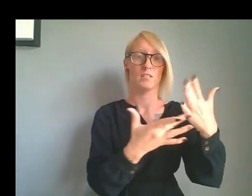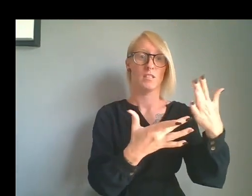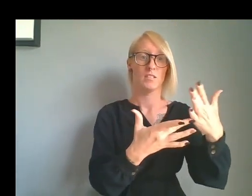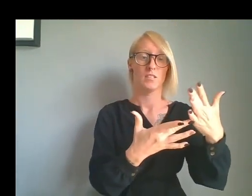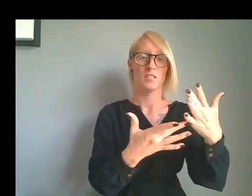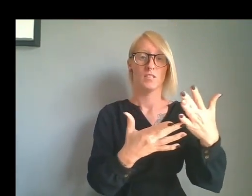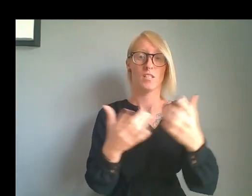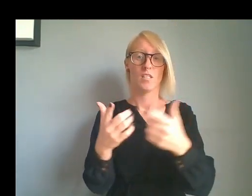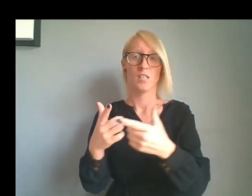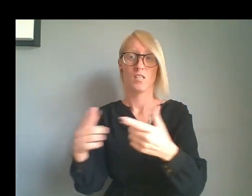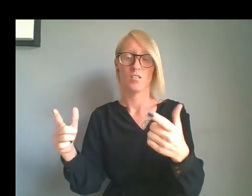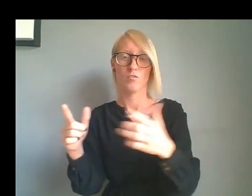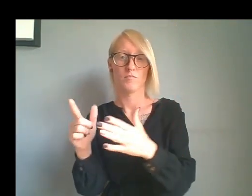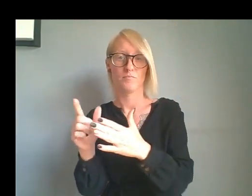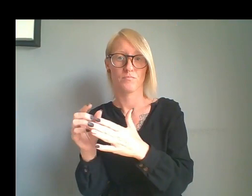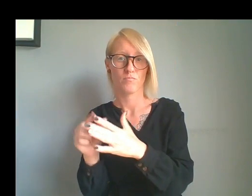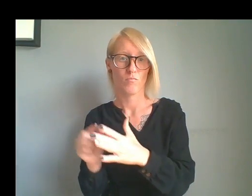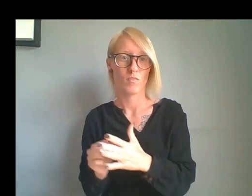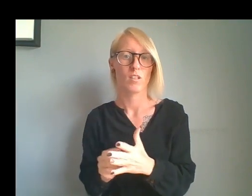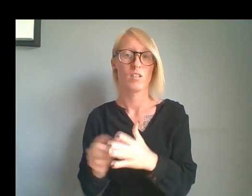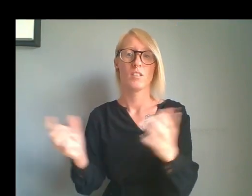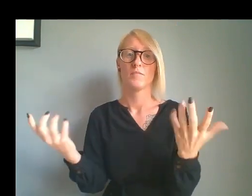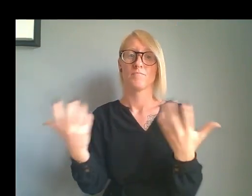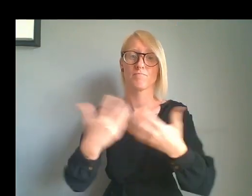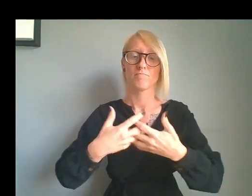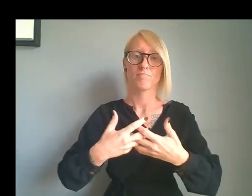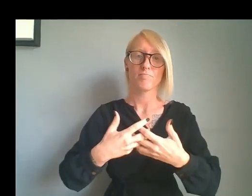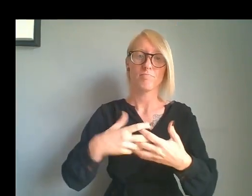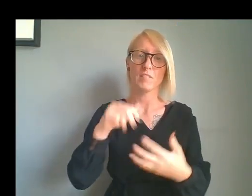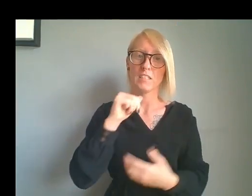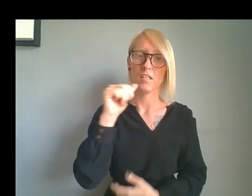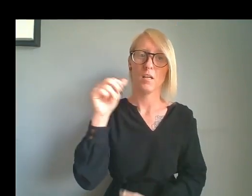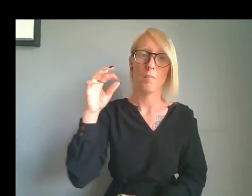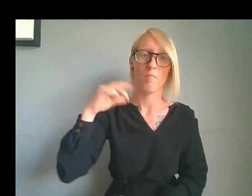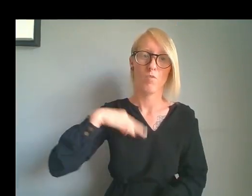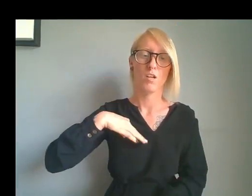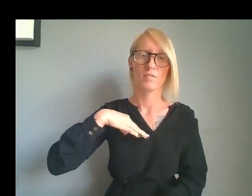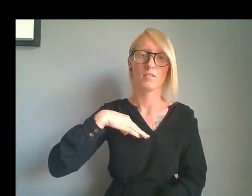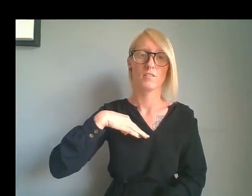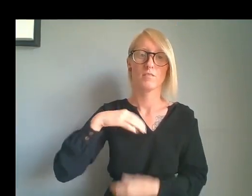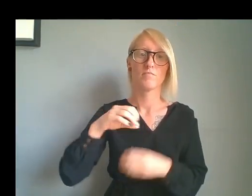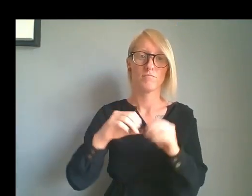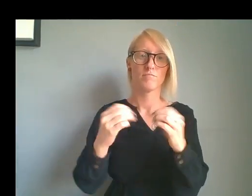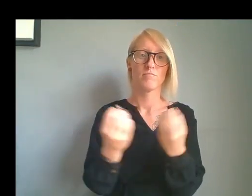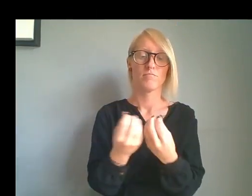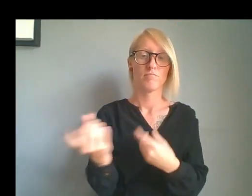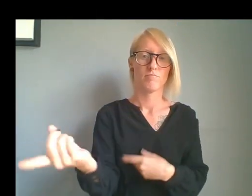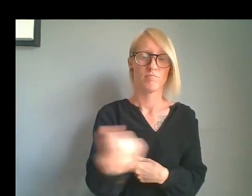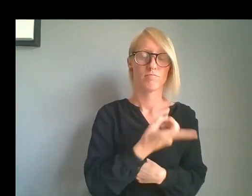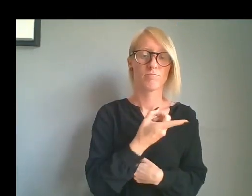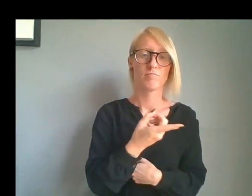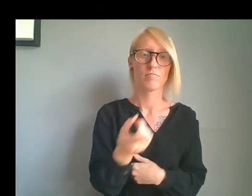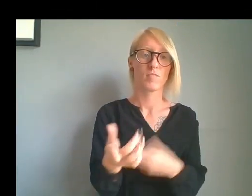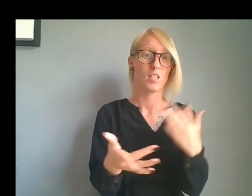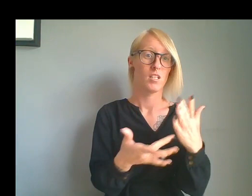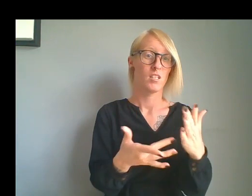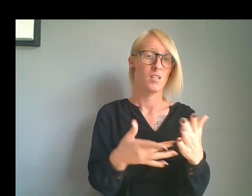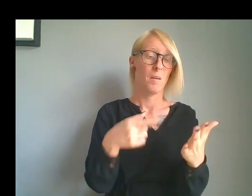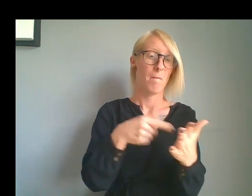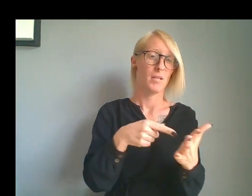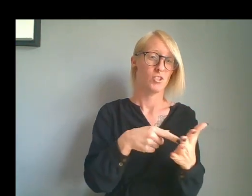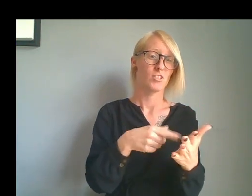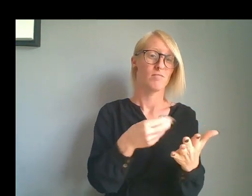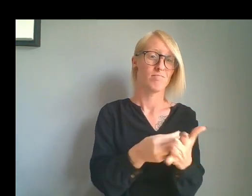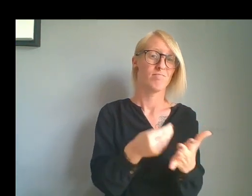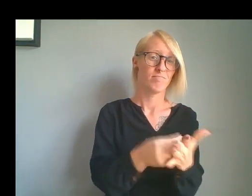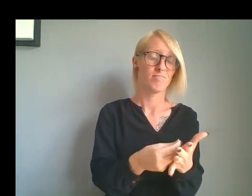literate volunteers with nonprofits. So you all have limited budgets, and you probably have limited budgets, especially for any technology needs. So this